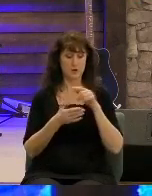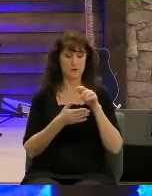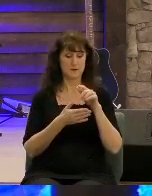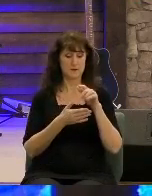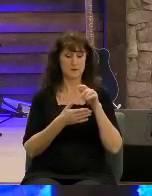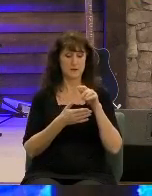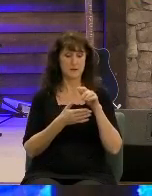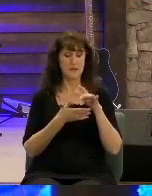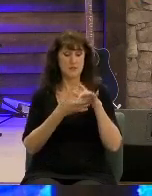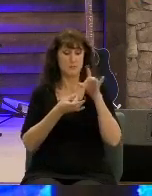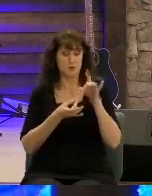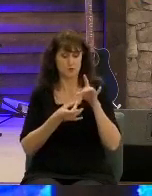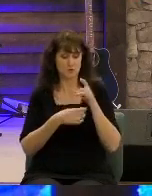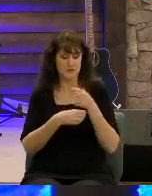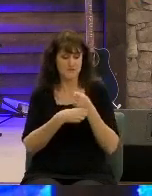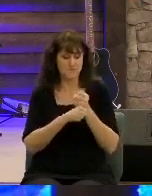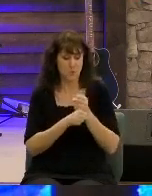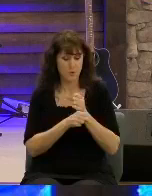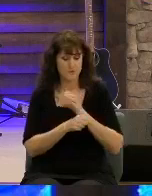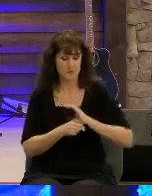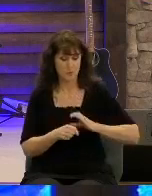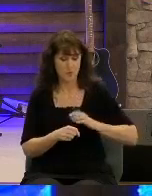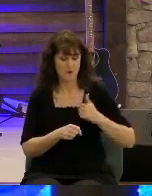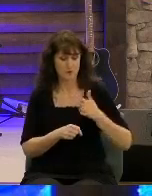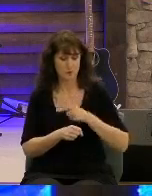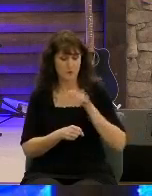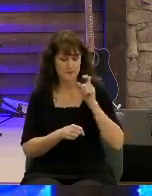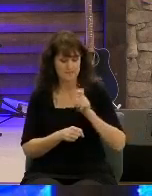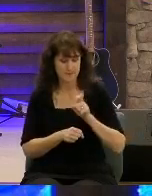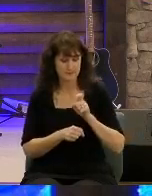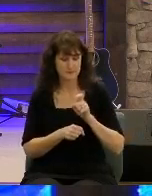we must have and must implement the appropriate